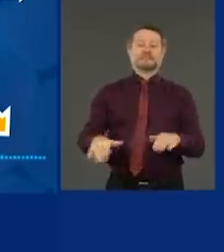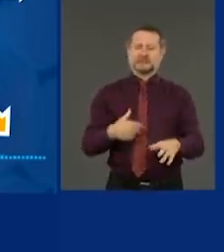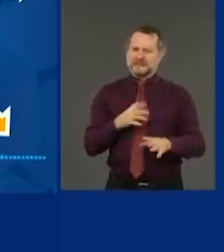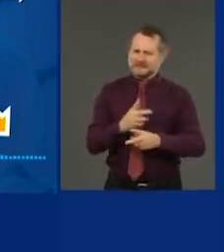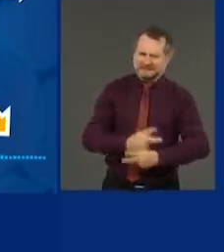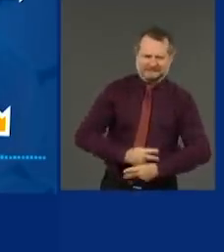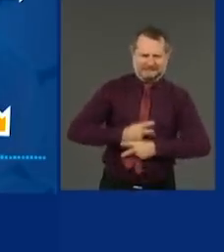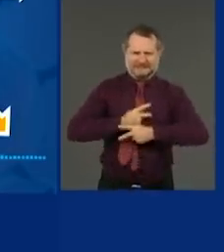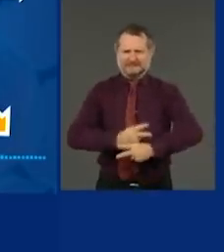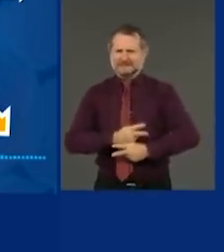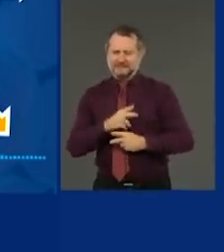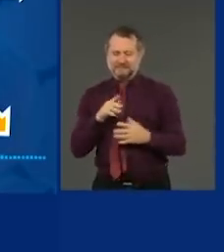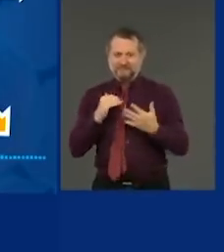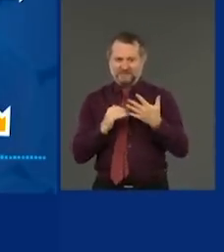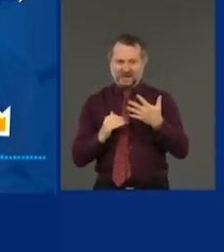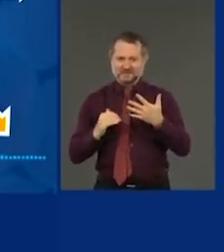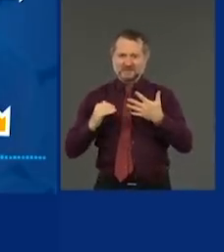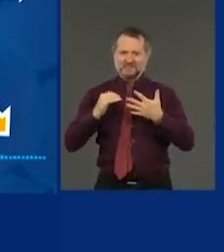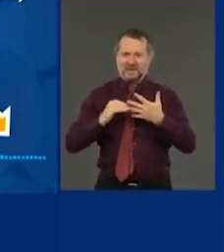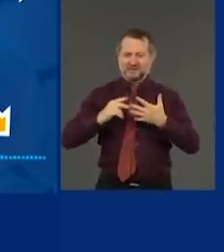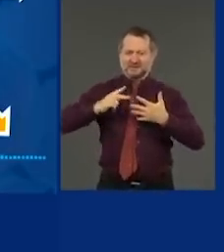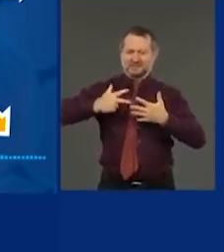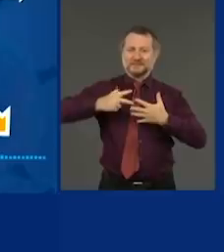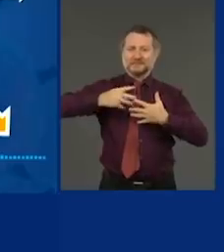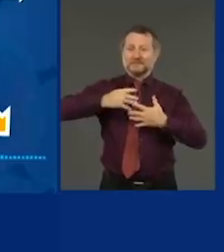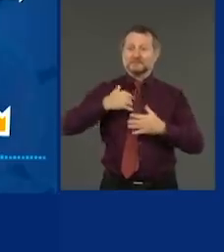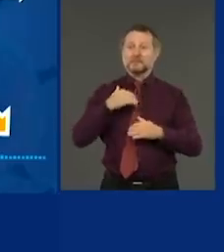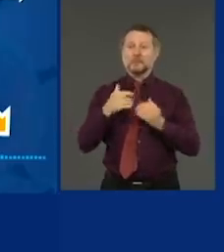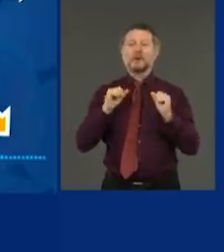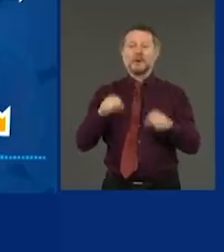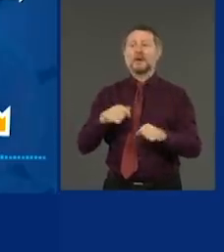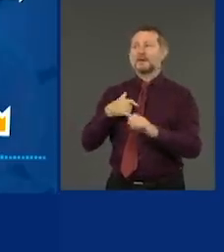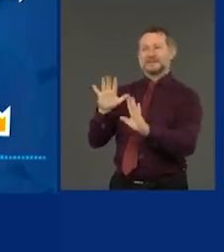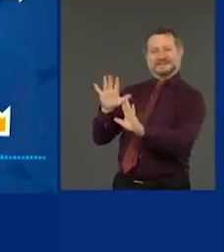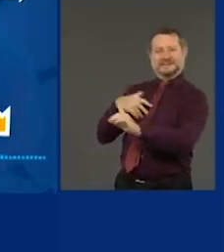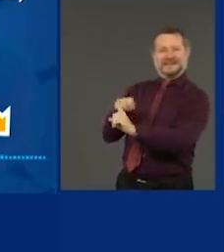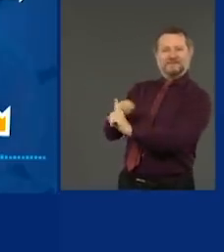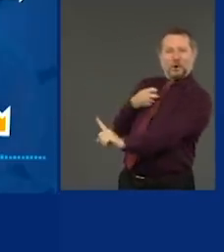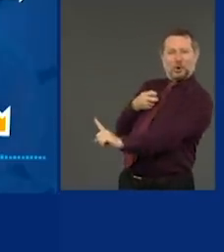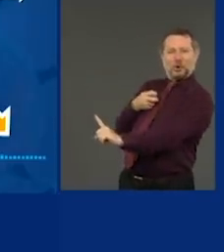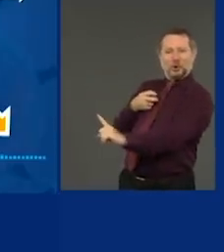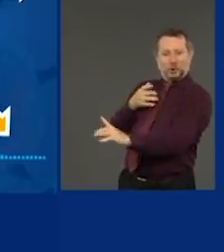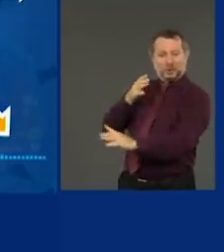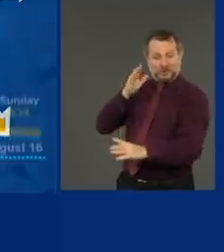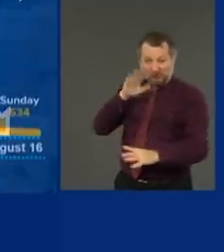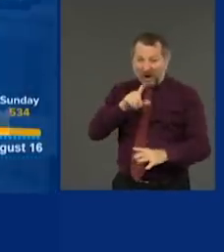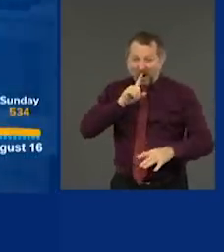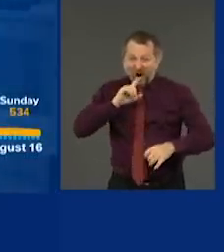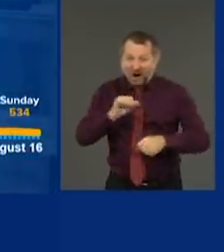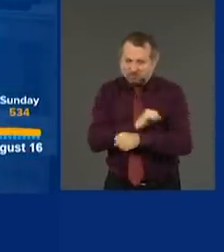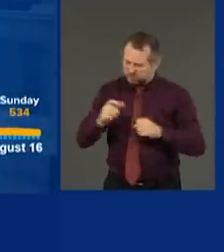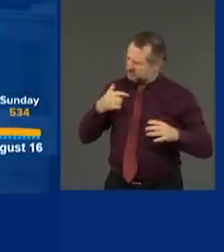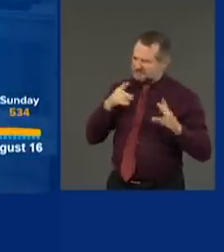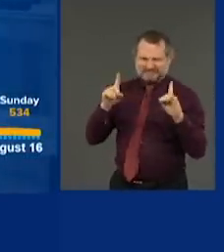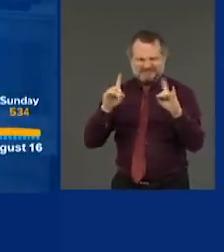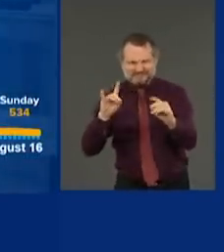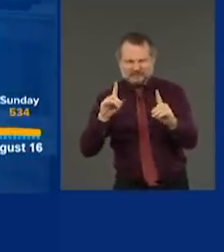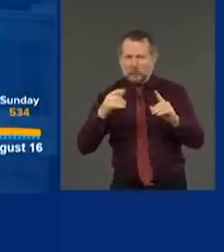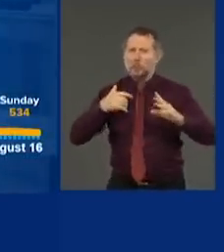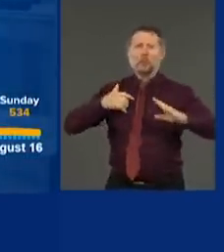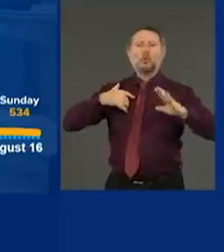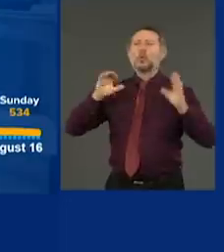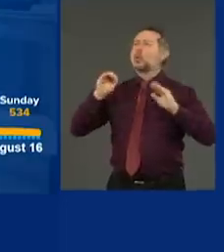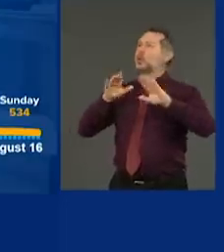phased, that we can avoid that. And we avoided it. So that's great news.